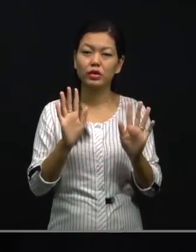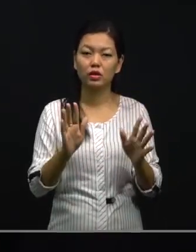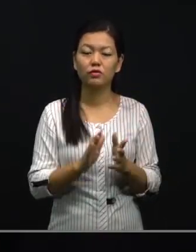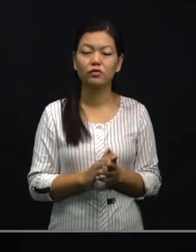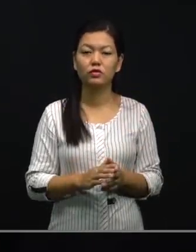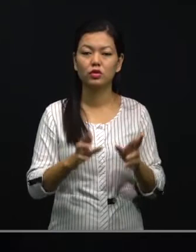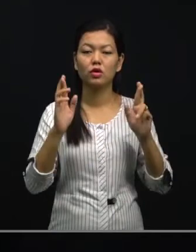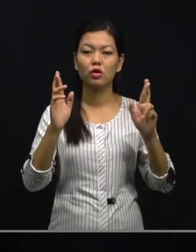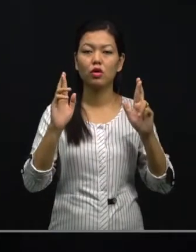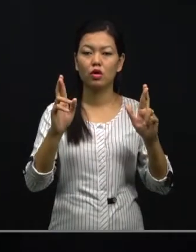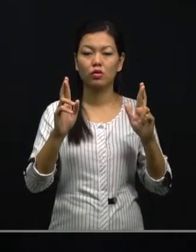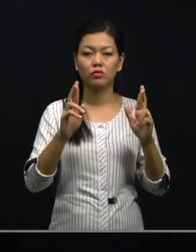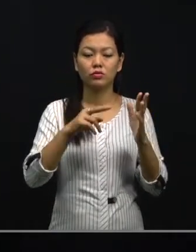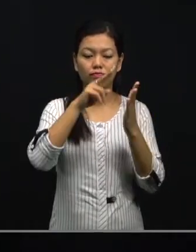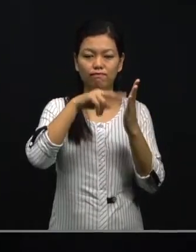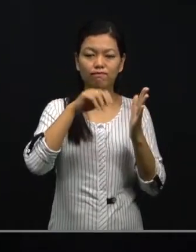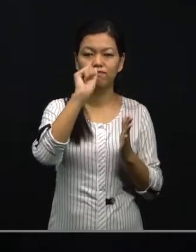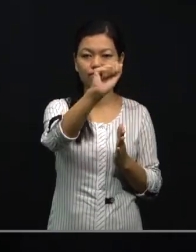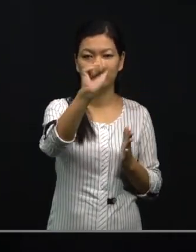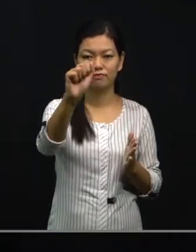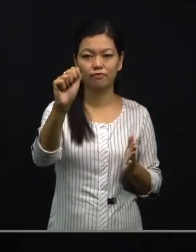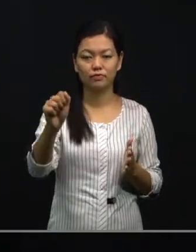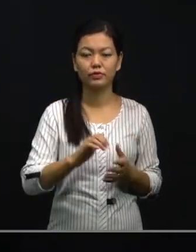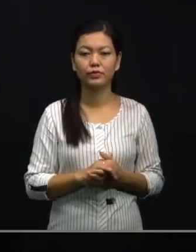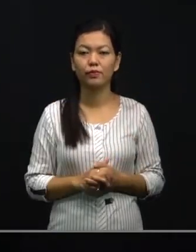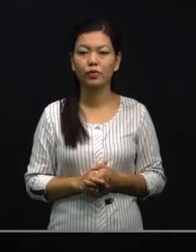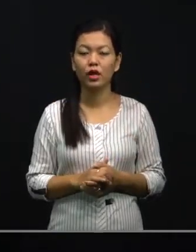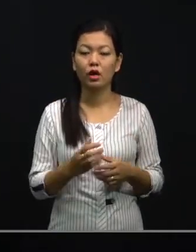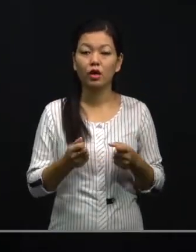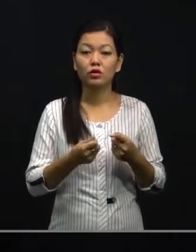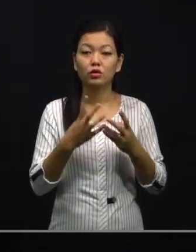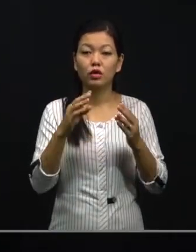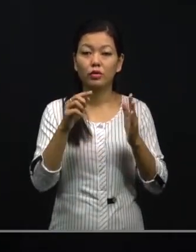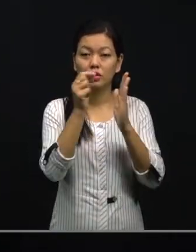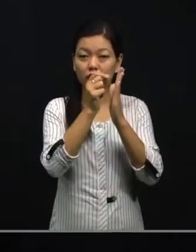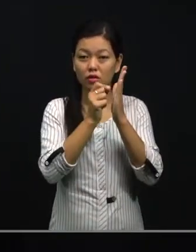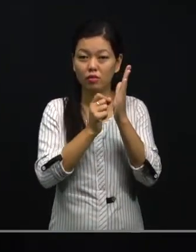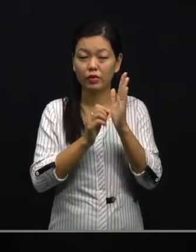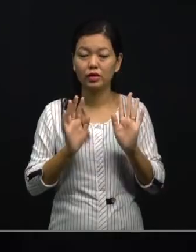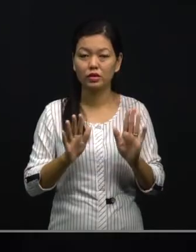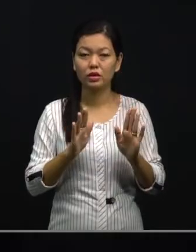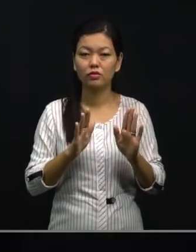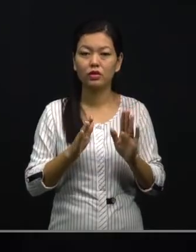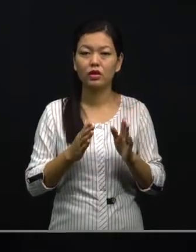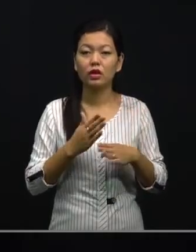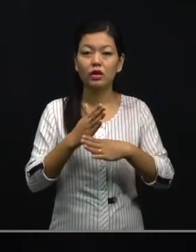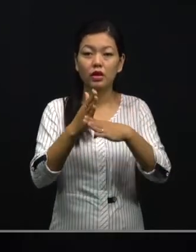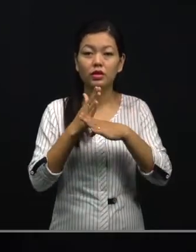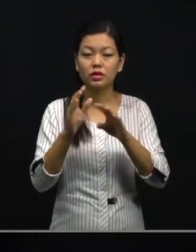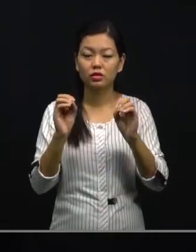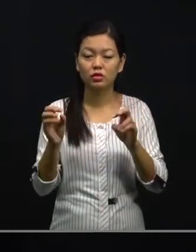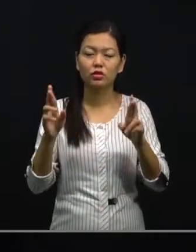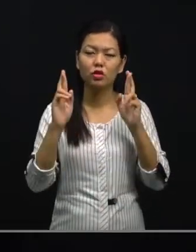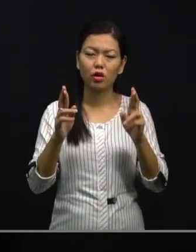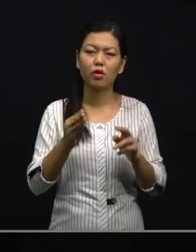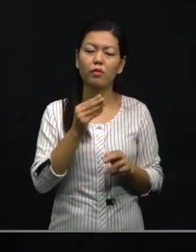conclusion as to how this story unfolds. There are plenty which I haven't discussed with you, so I hope that you would, like I said,